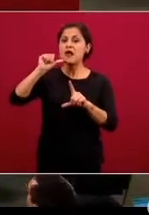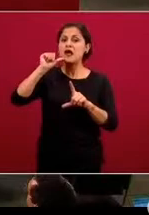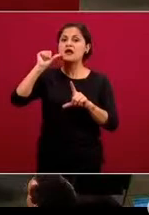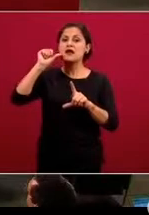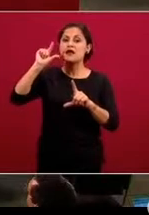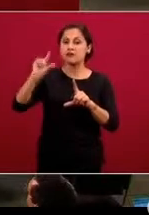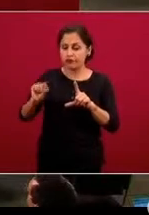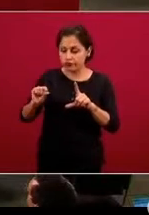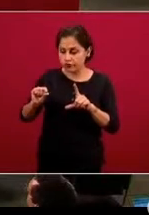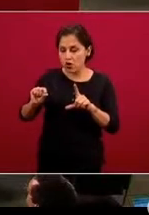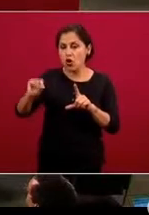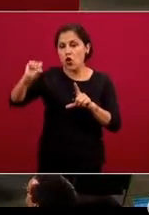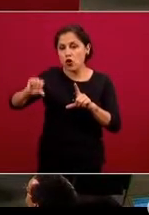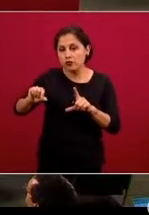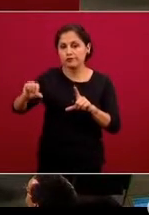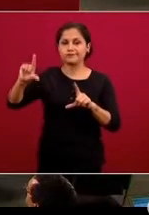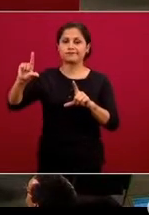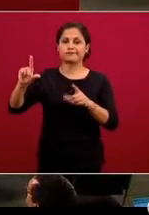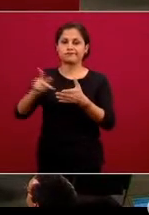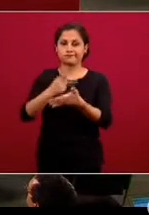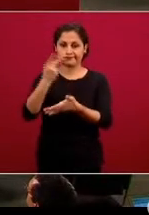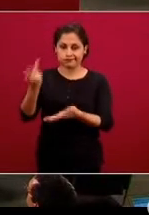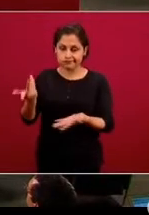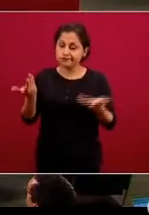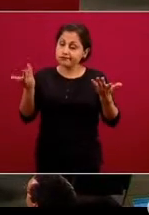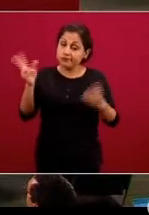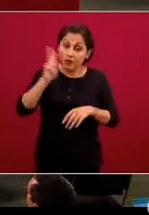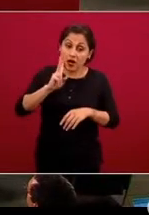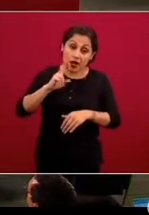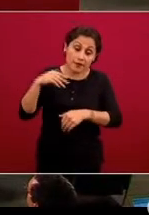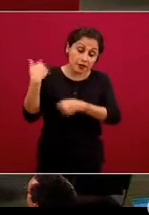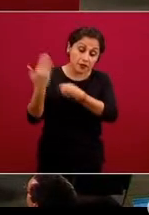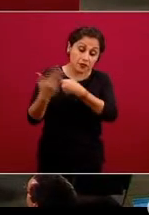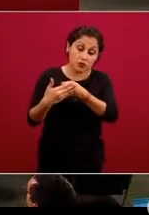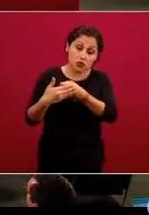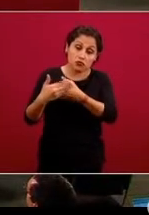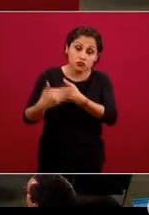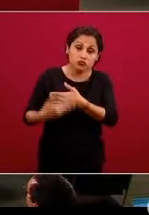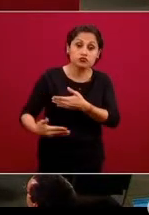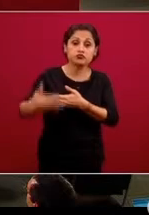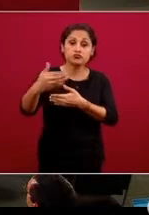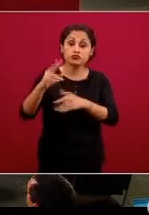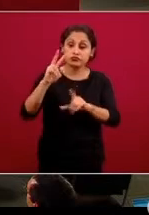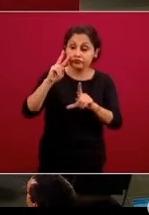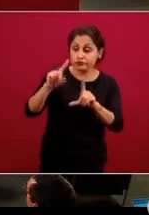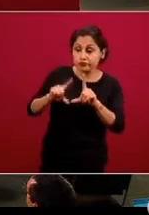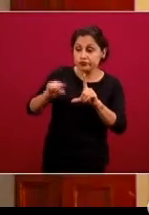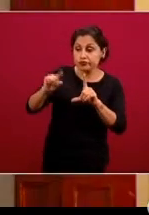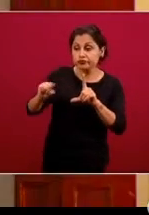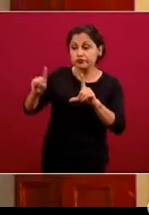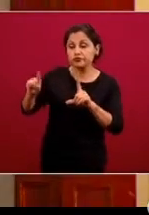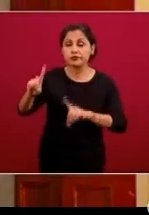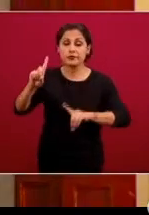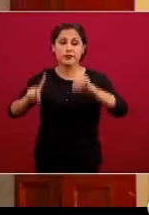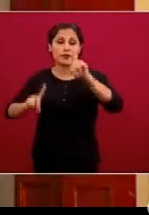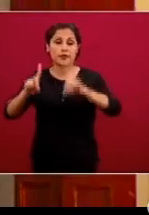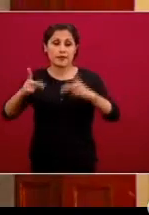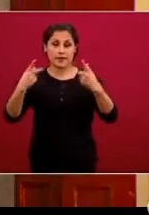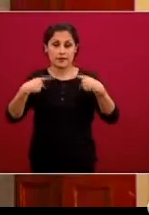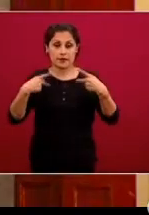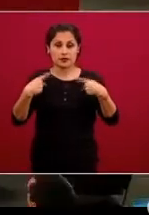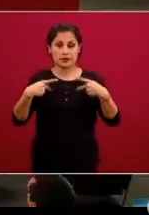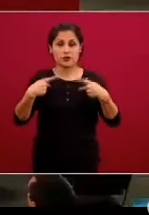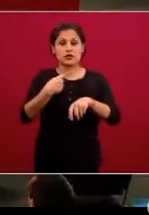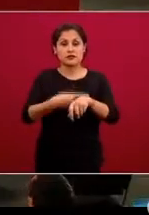the information from the last 3 to 4 days. And we can also see what deaths are confirmed and how